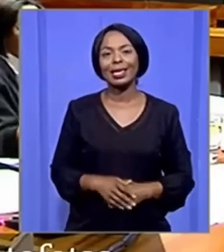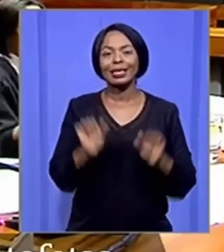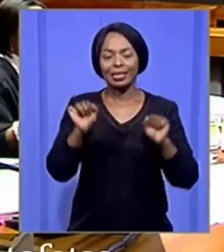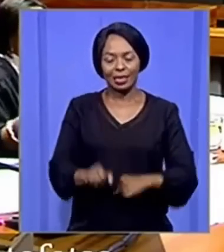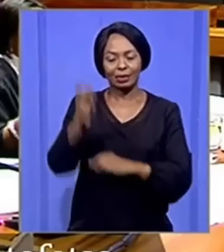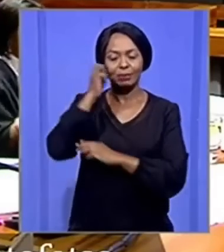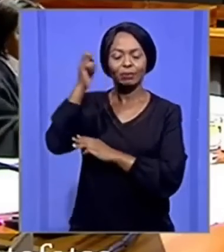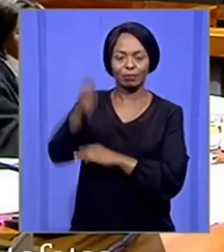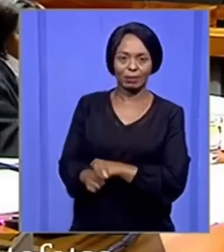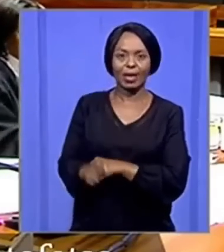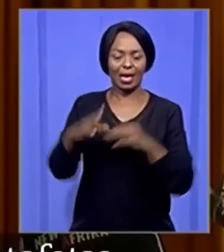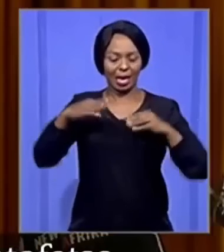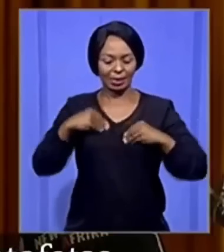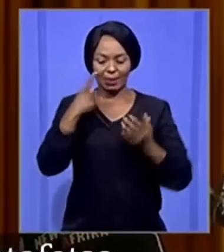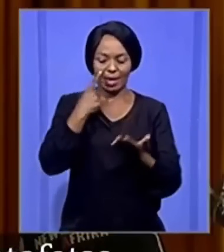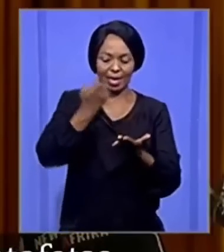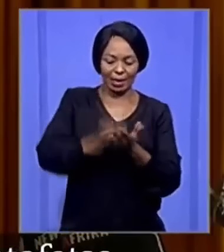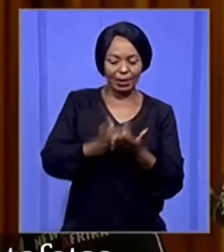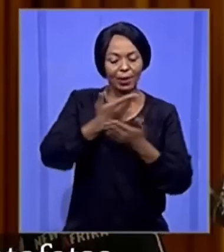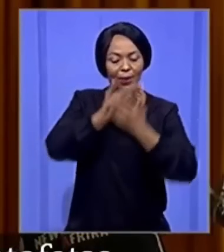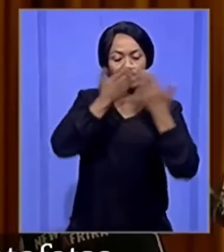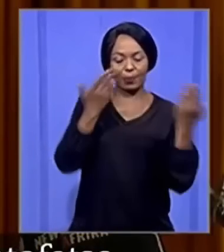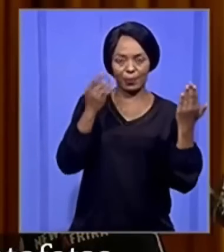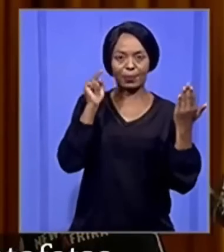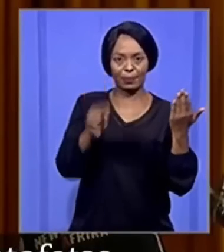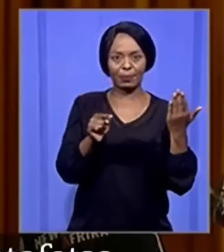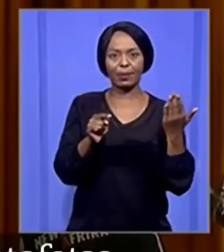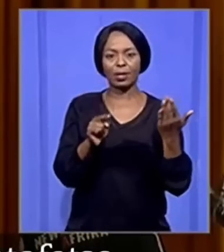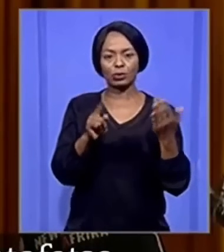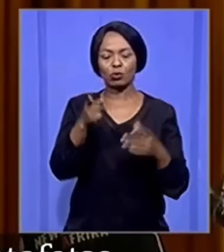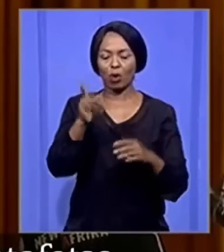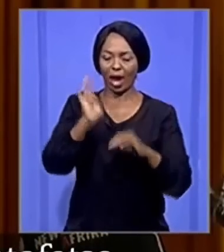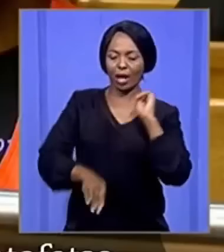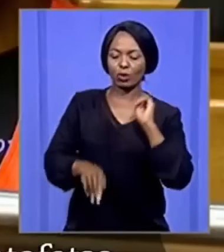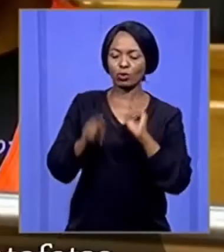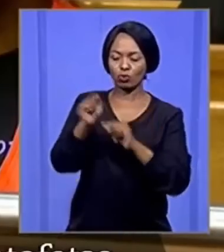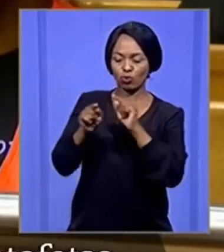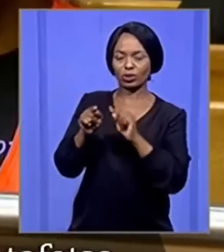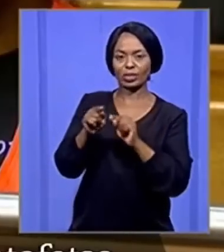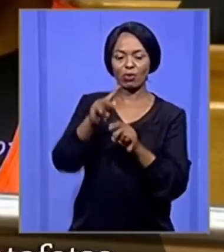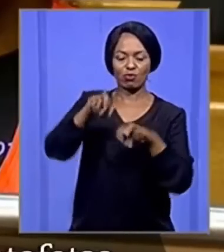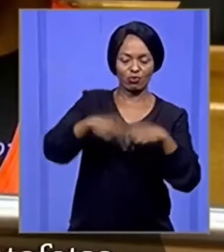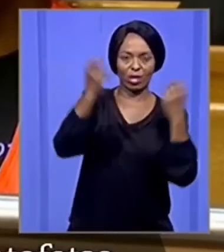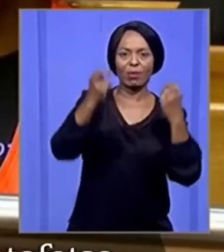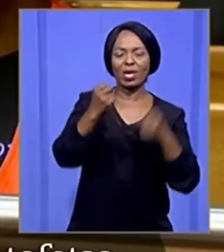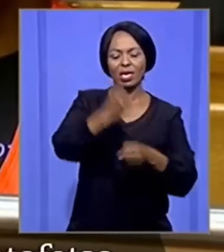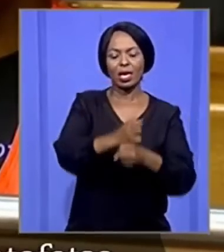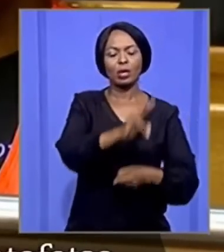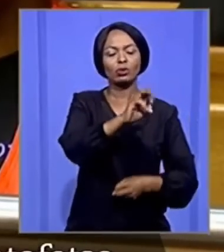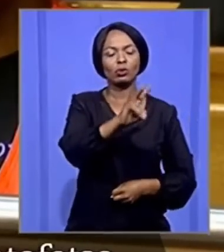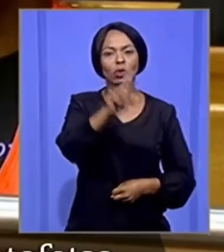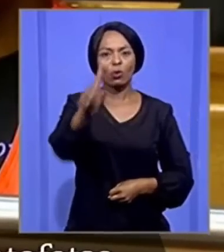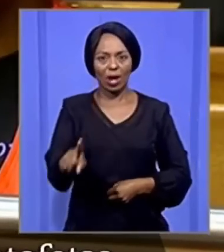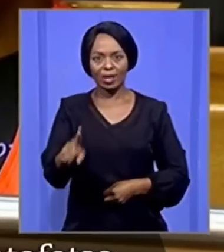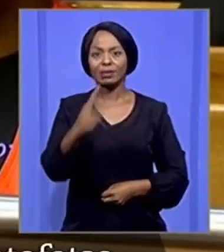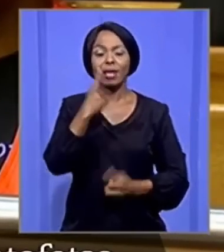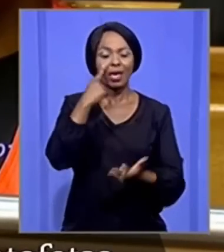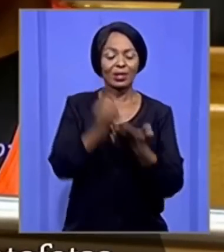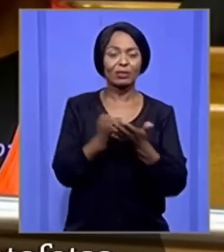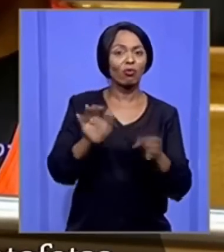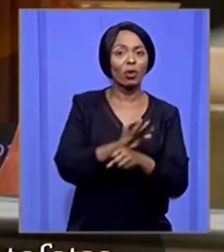amogela gore ga gona bopaki jo bo lekaneng go tatofatsa petelelo ya ntlha e go tweng ka 2021, mosekisi